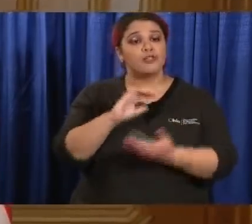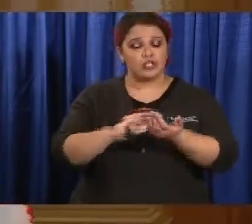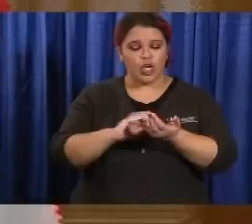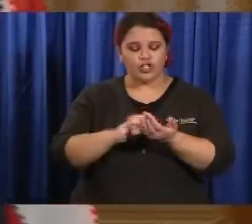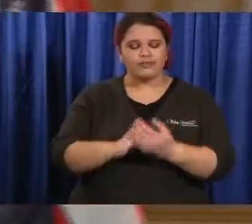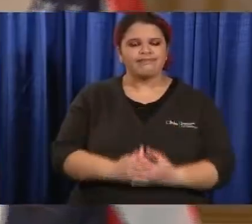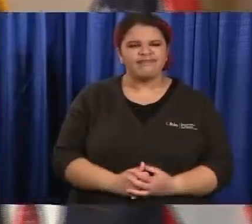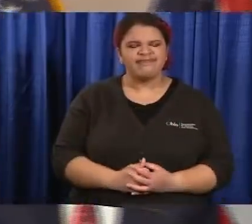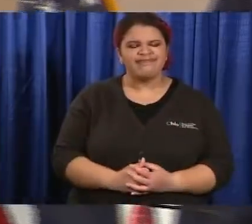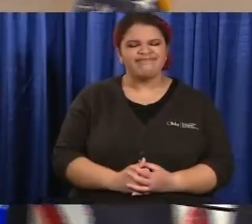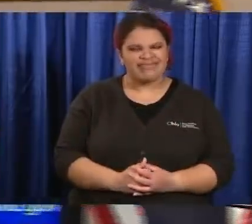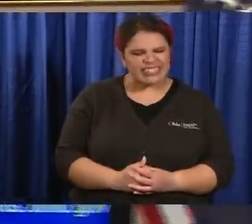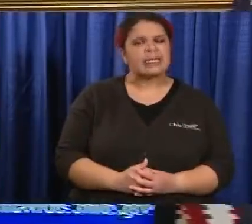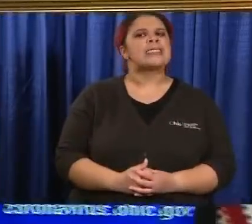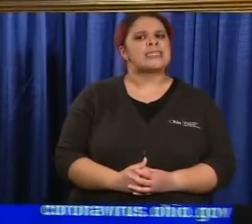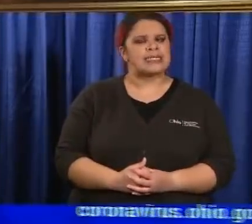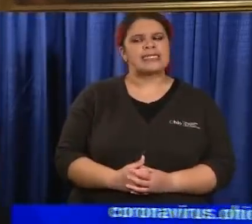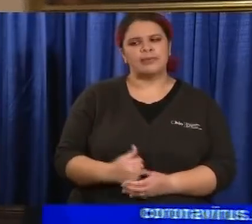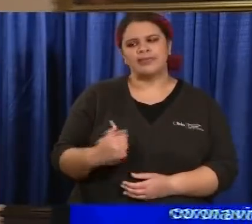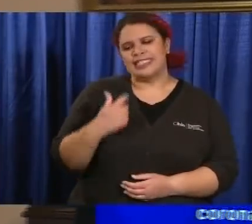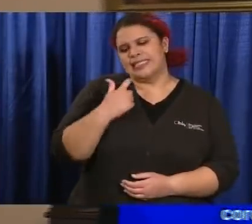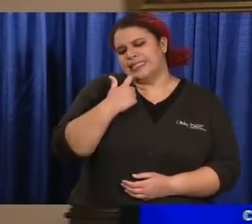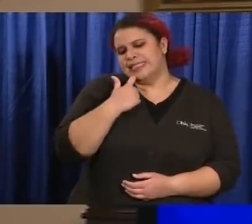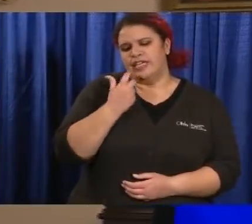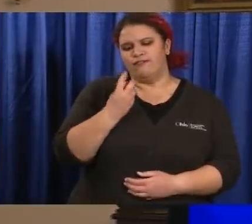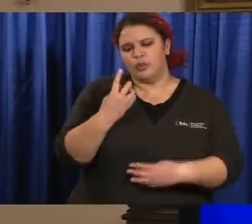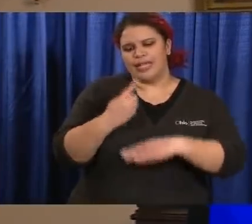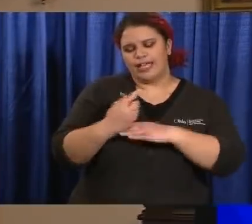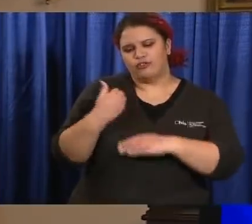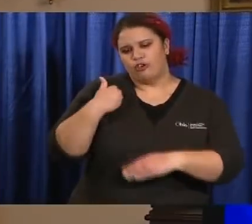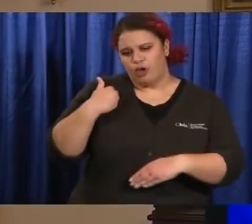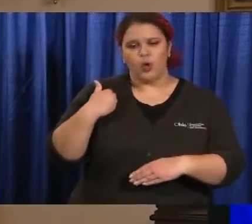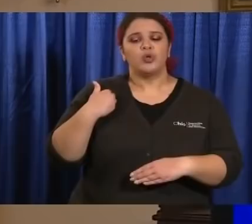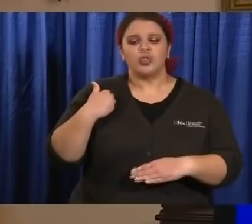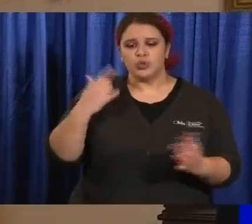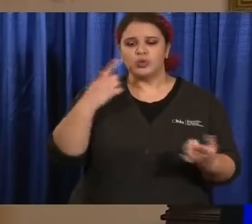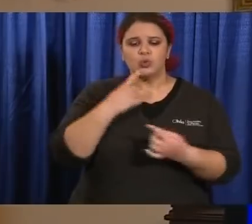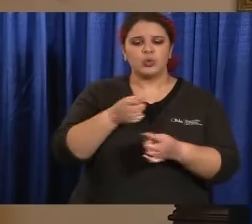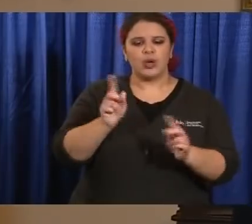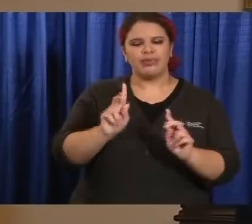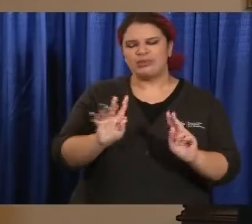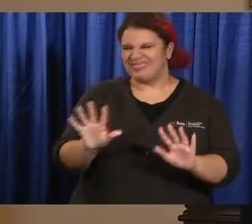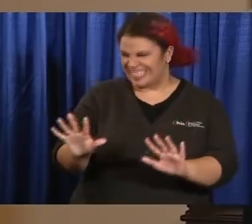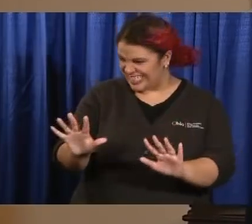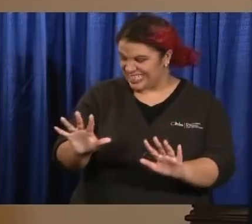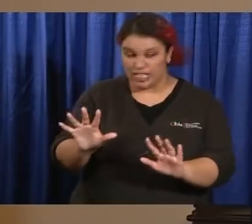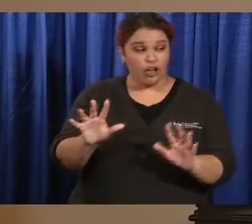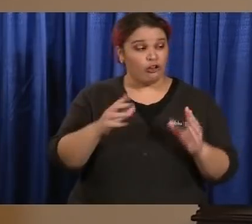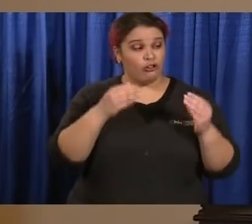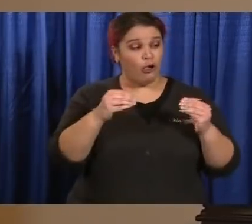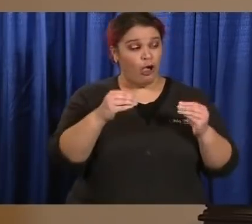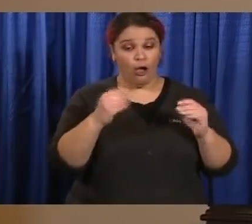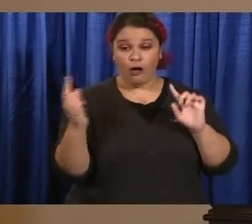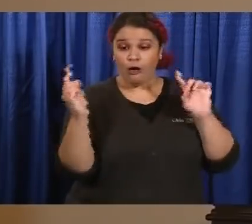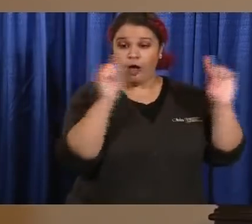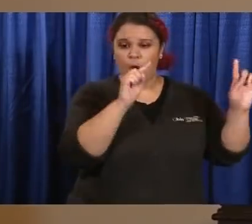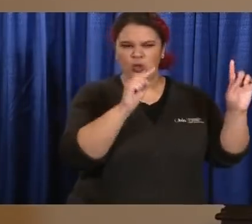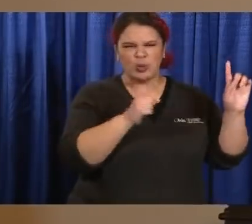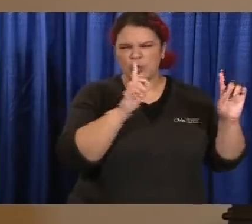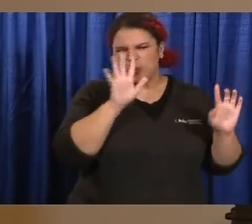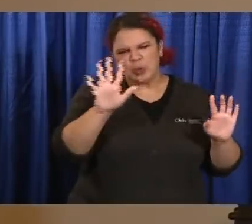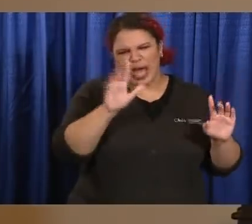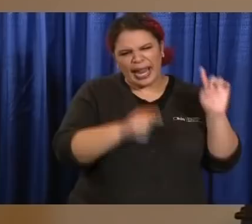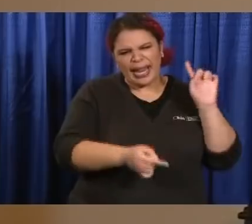Doctor, a few days ago, you warned people to try to minimize their essential trips and try to really strategize. Does that also go